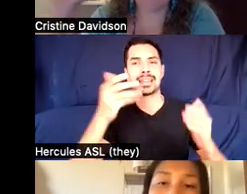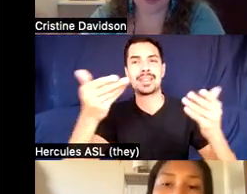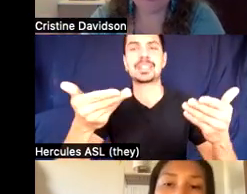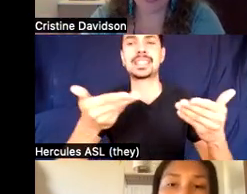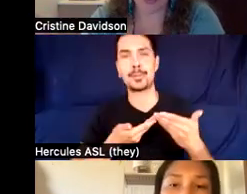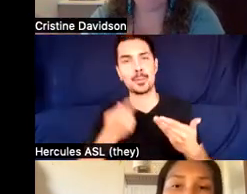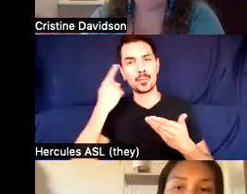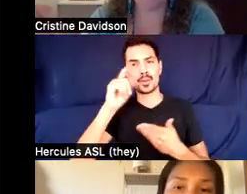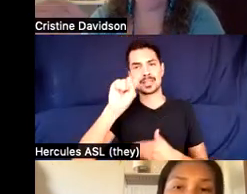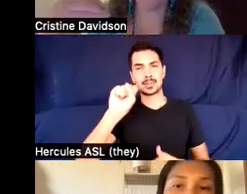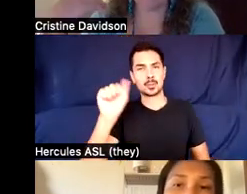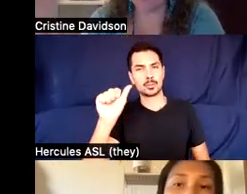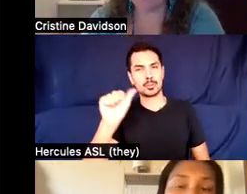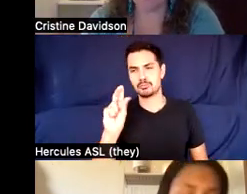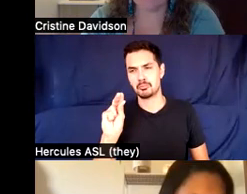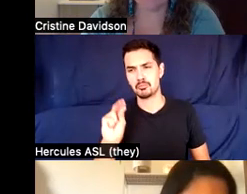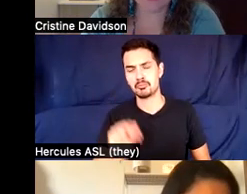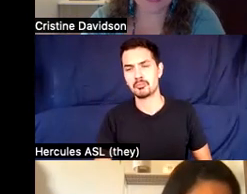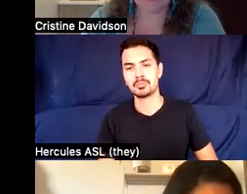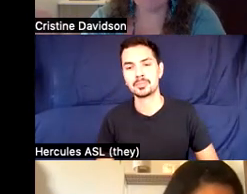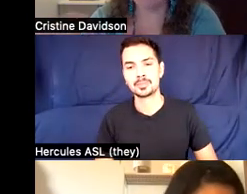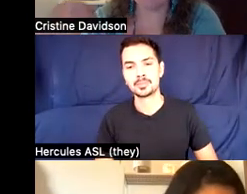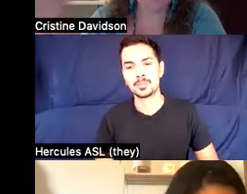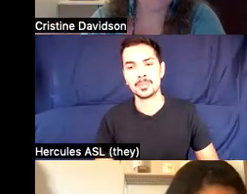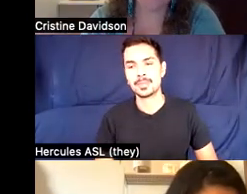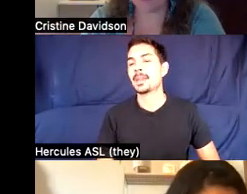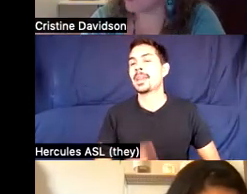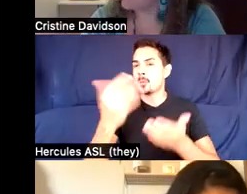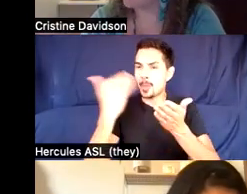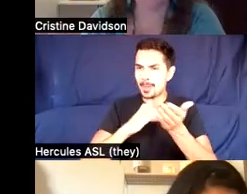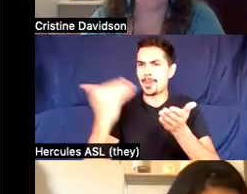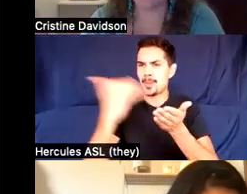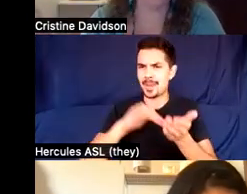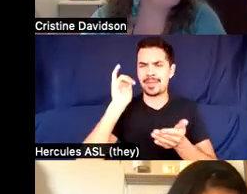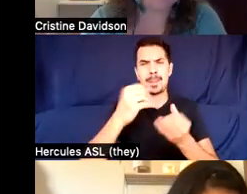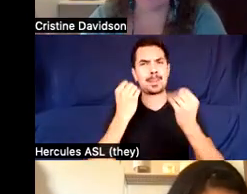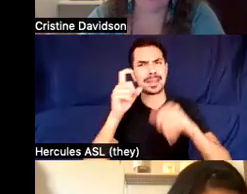to affirm that as many times as needed, sometimes for an